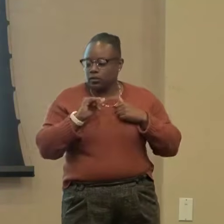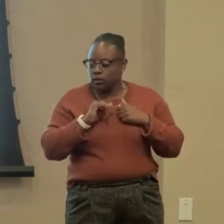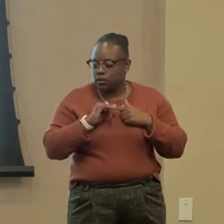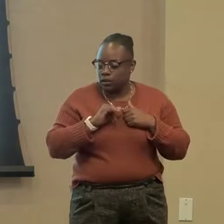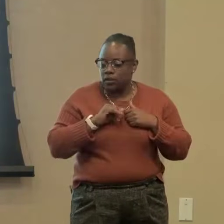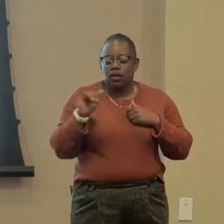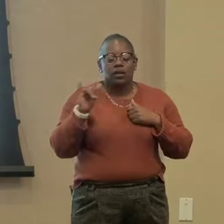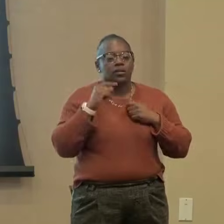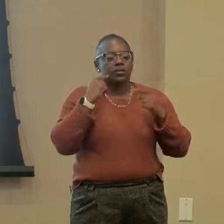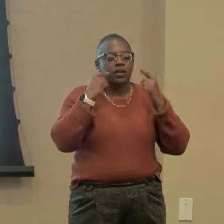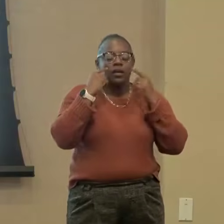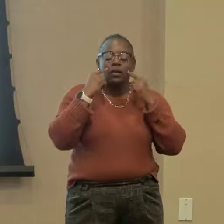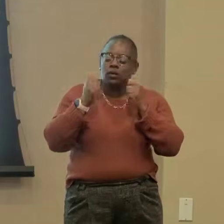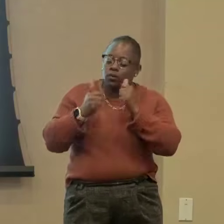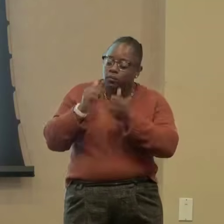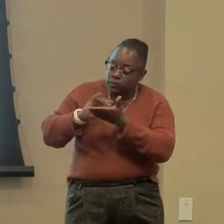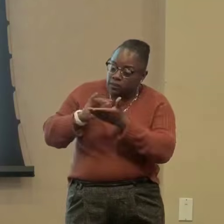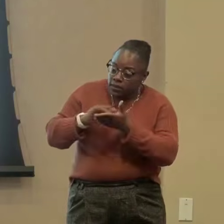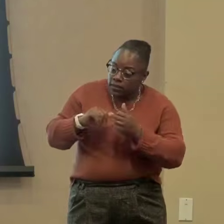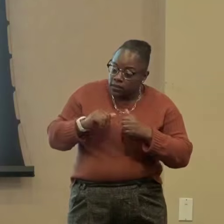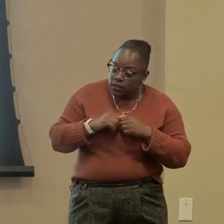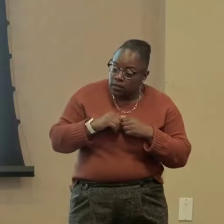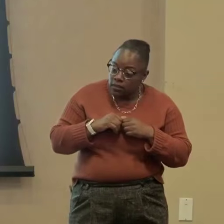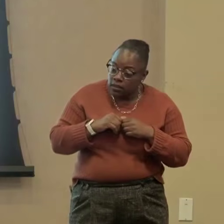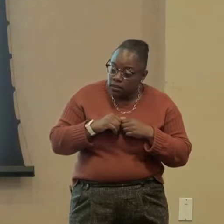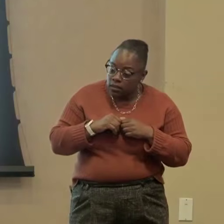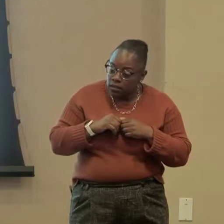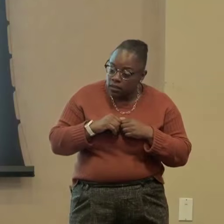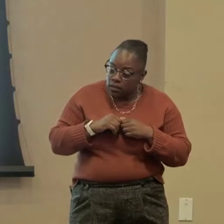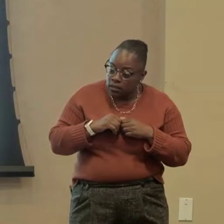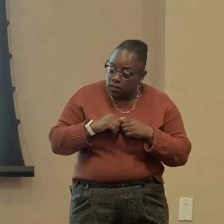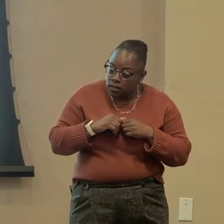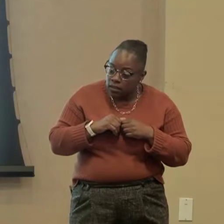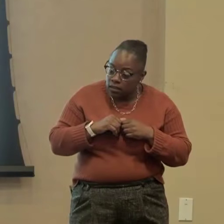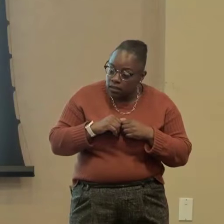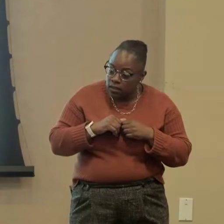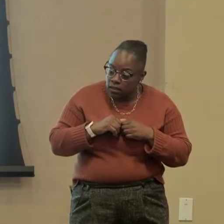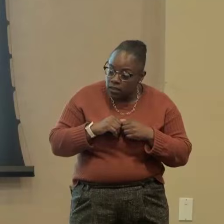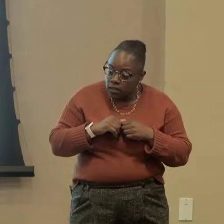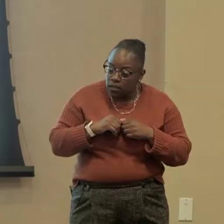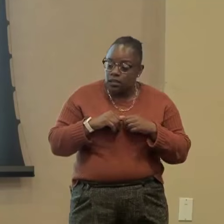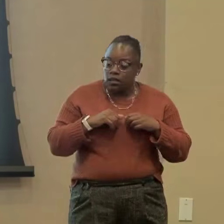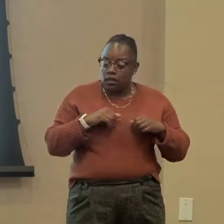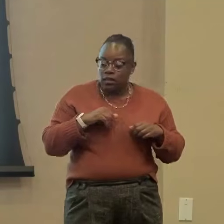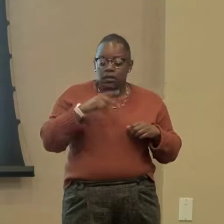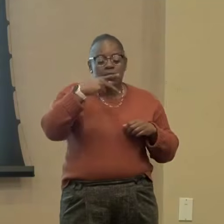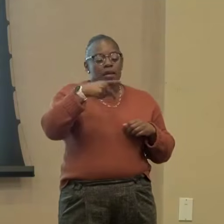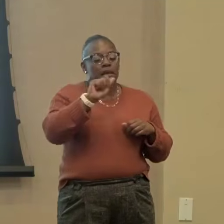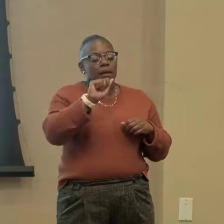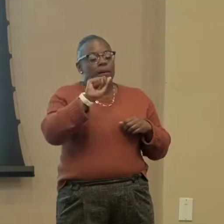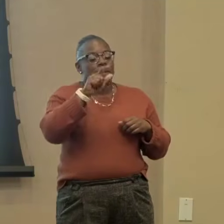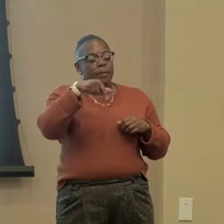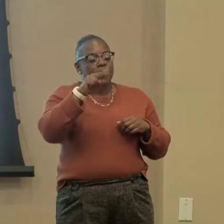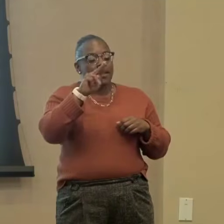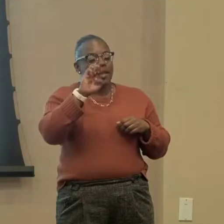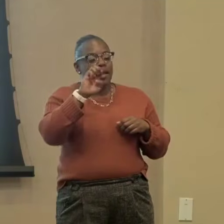cystic acne. Which medication, if I may ask? If you care to share. Benequil? The Plaquenil? Plaquenil.